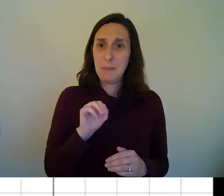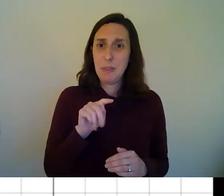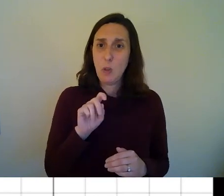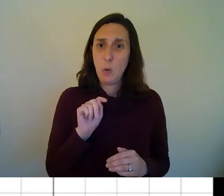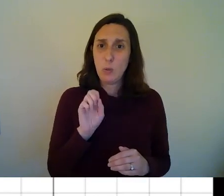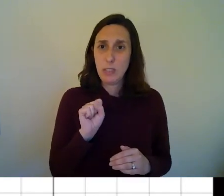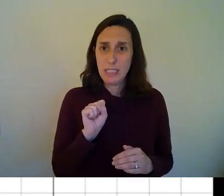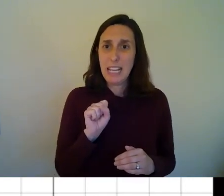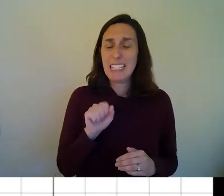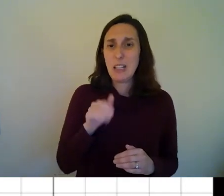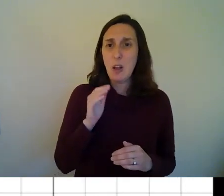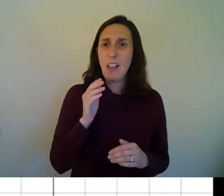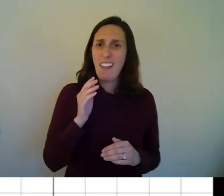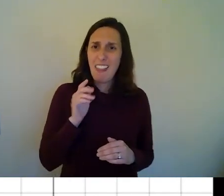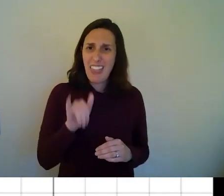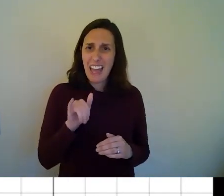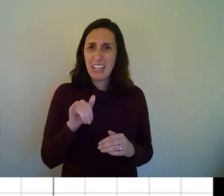function into its two parts.